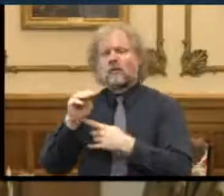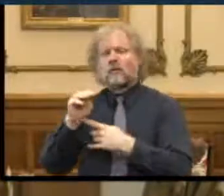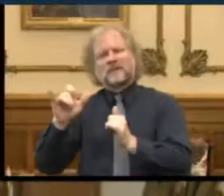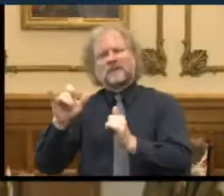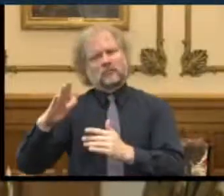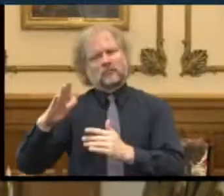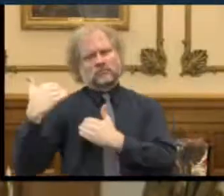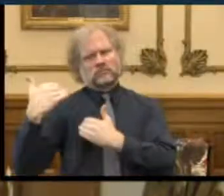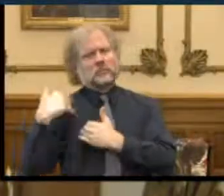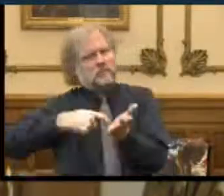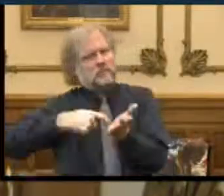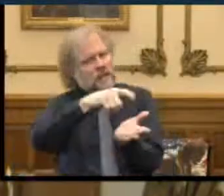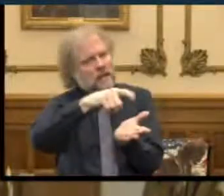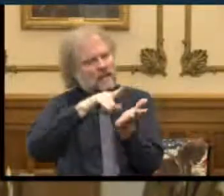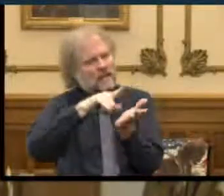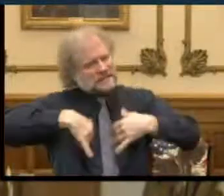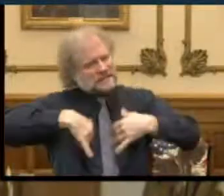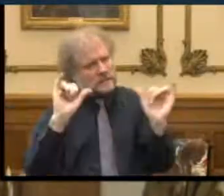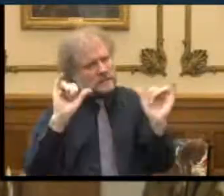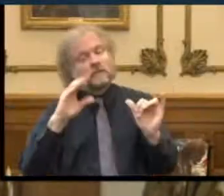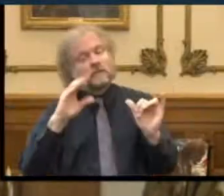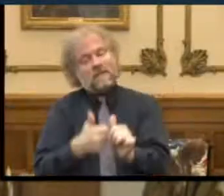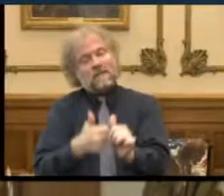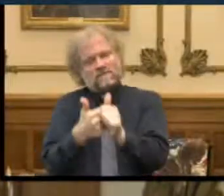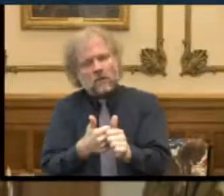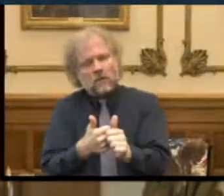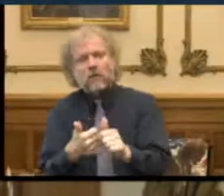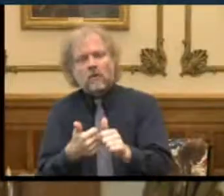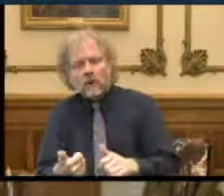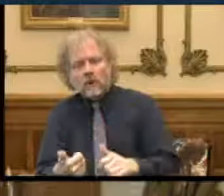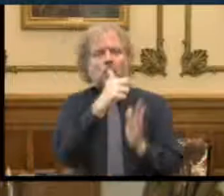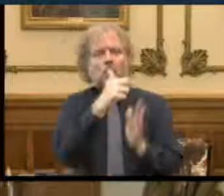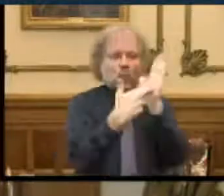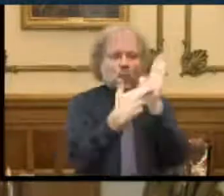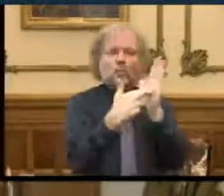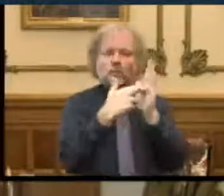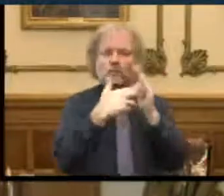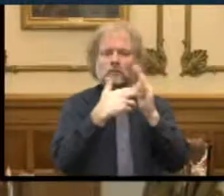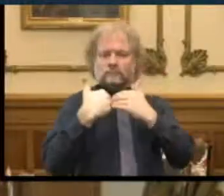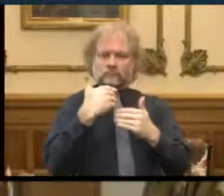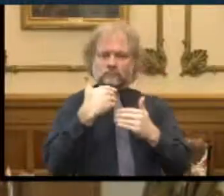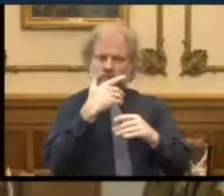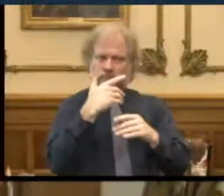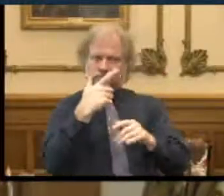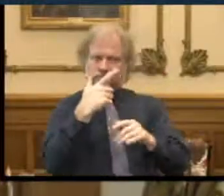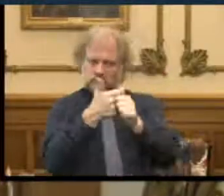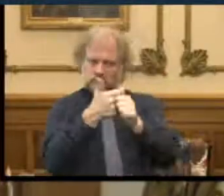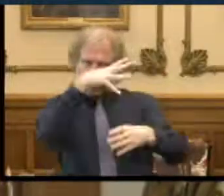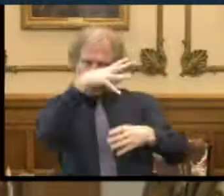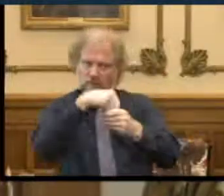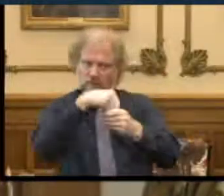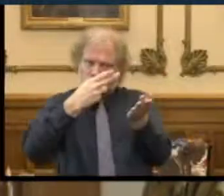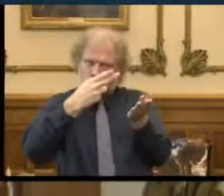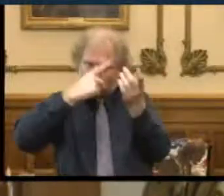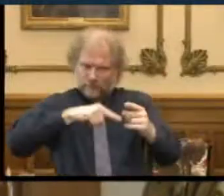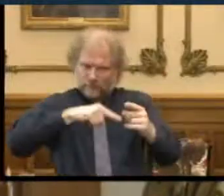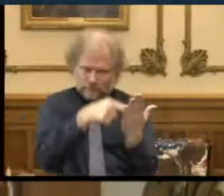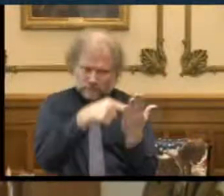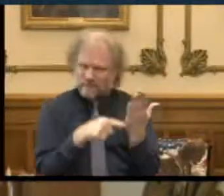rent. And they must comply with all the other rules and obligations that the household has in place under their lease